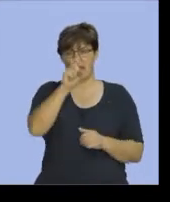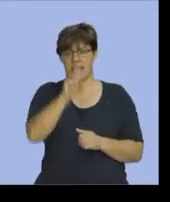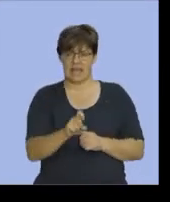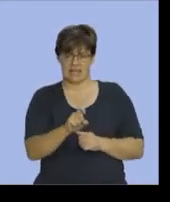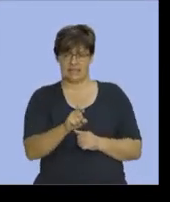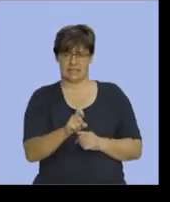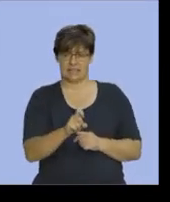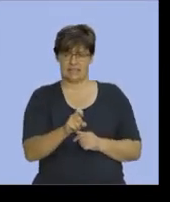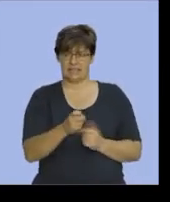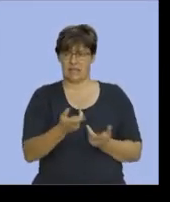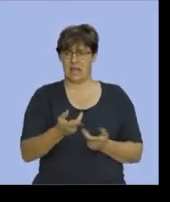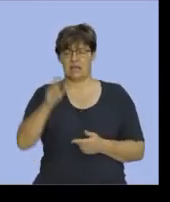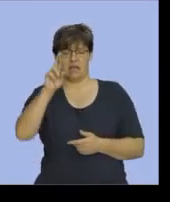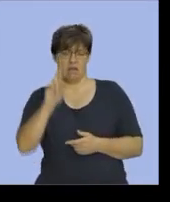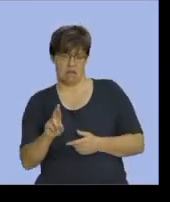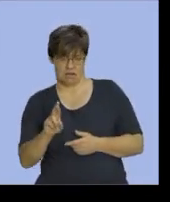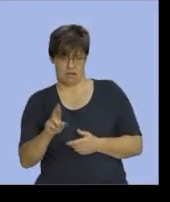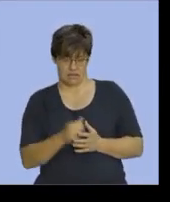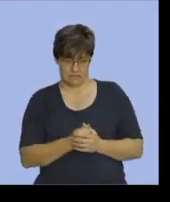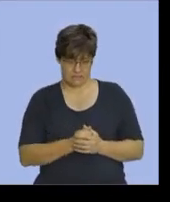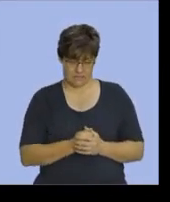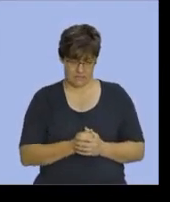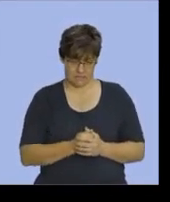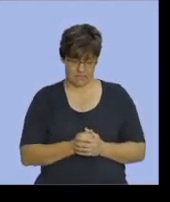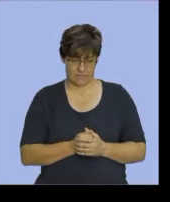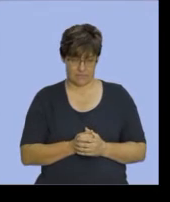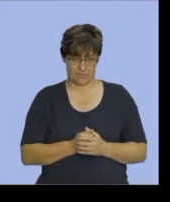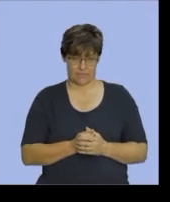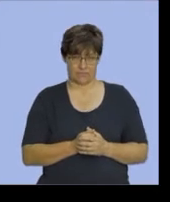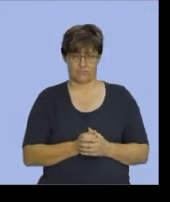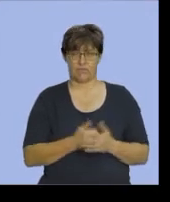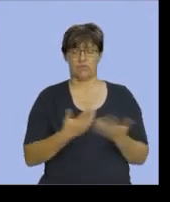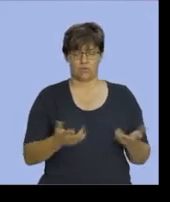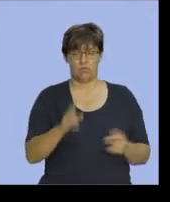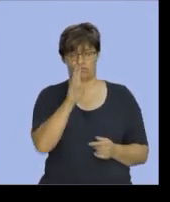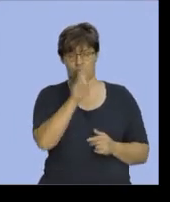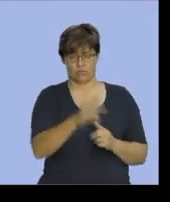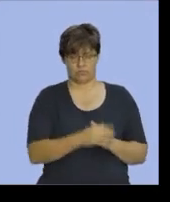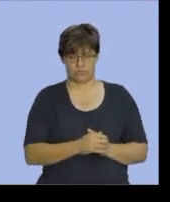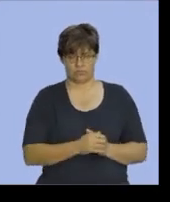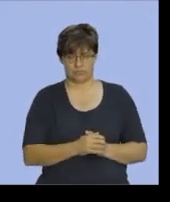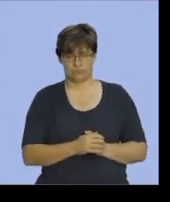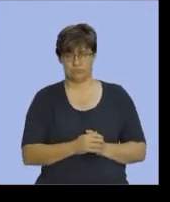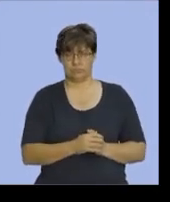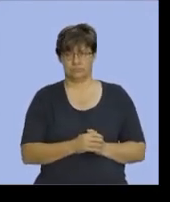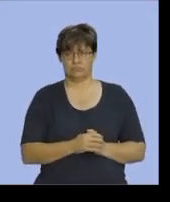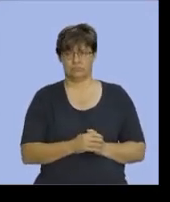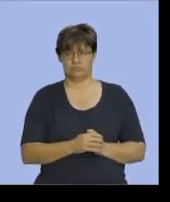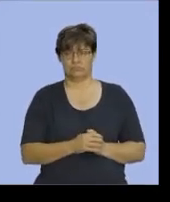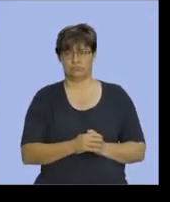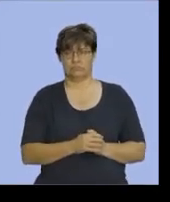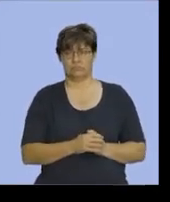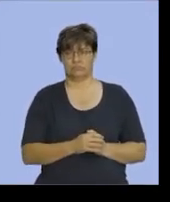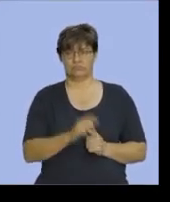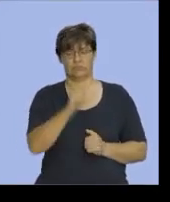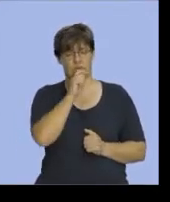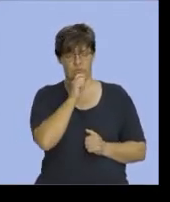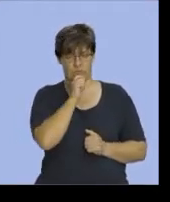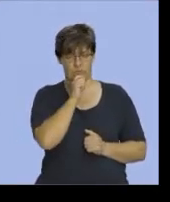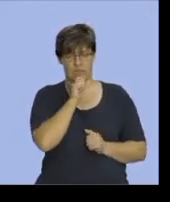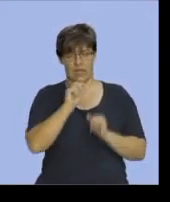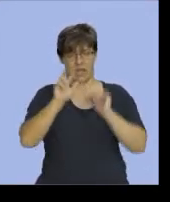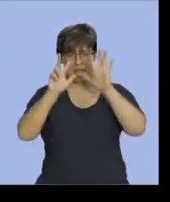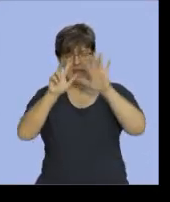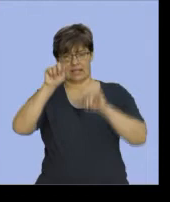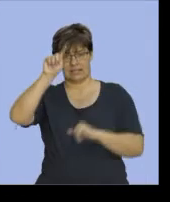between the x-axis and R, as I just said now. So let's look at this. I'm using